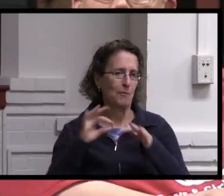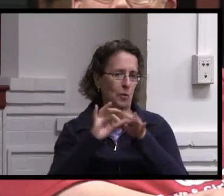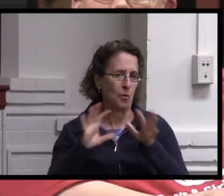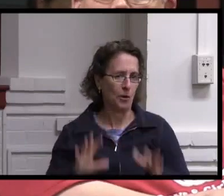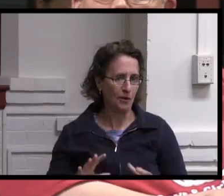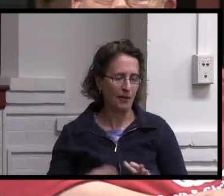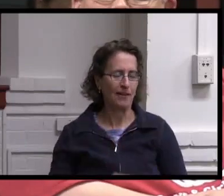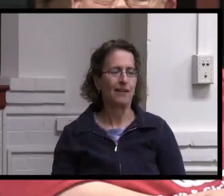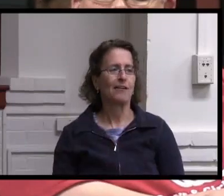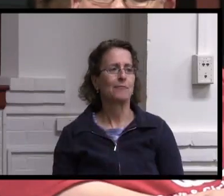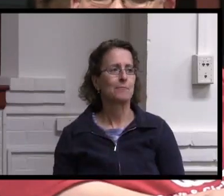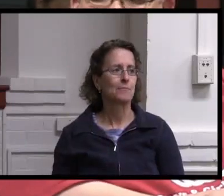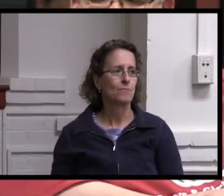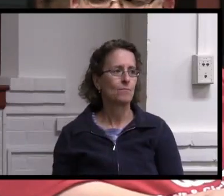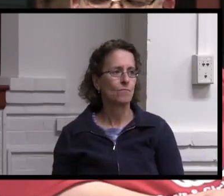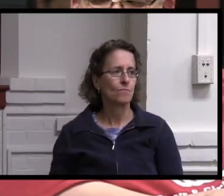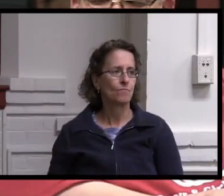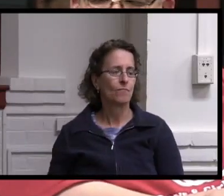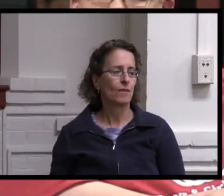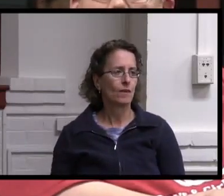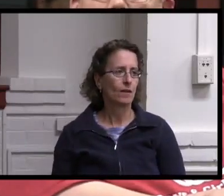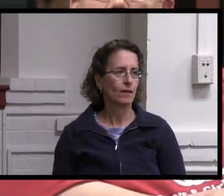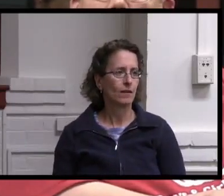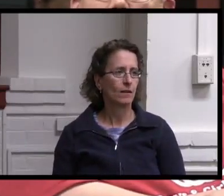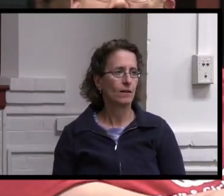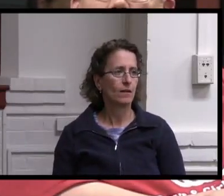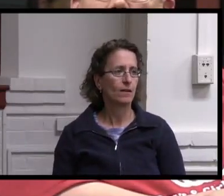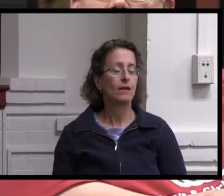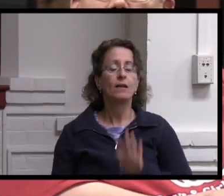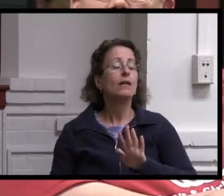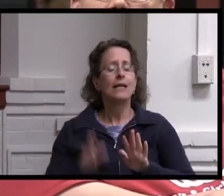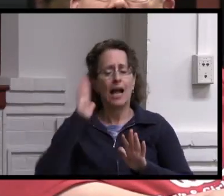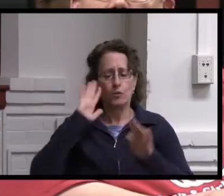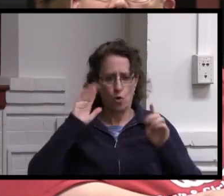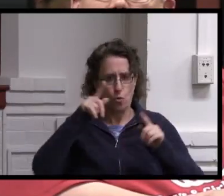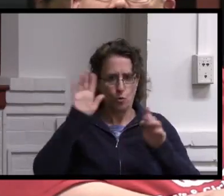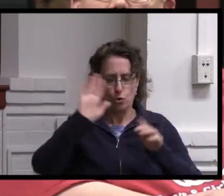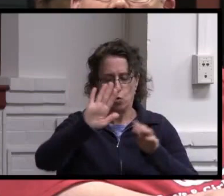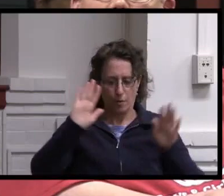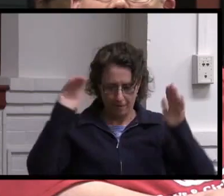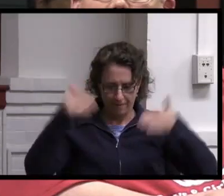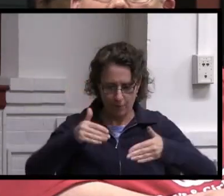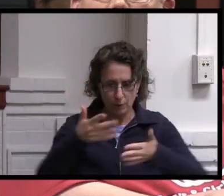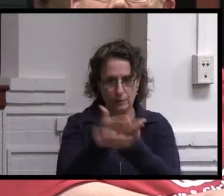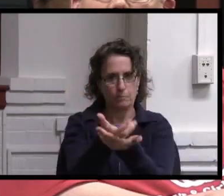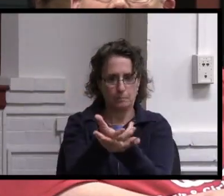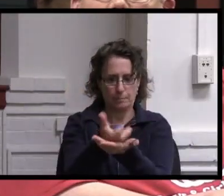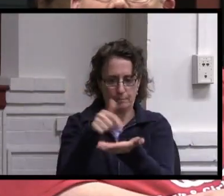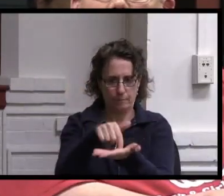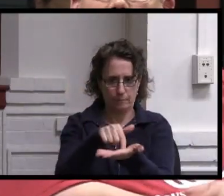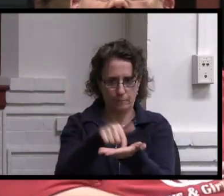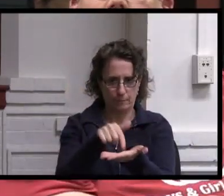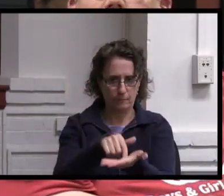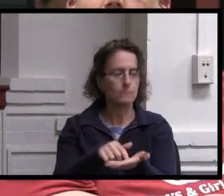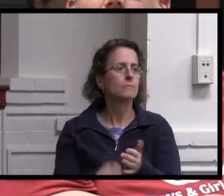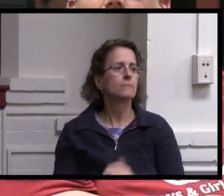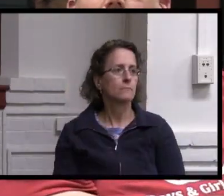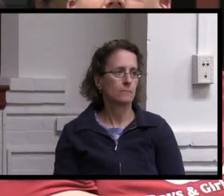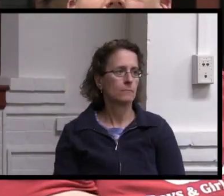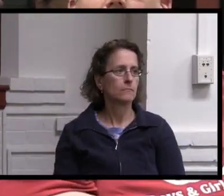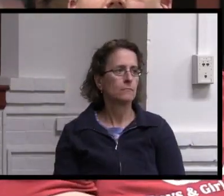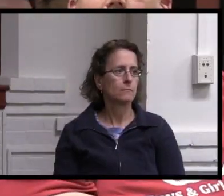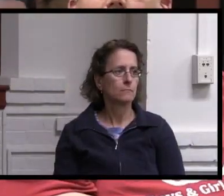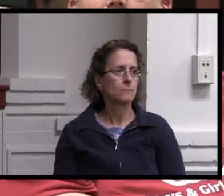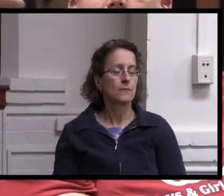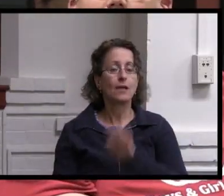realize and recognize that we do want to keep the conversation around strictly panhandling. But one of the areas that we're focused on is ensuring that our